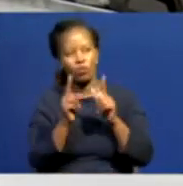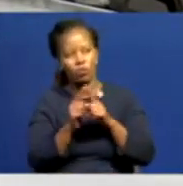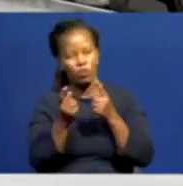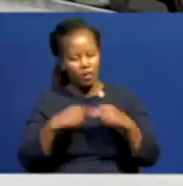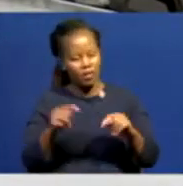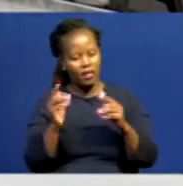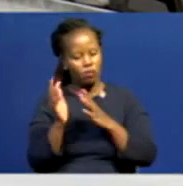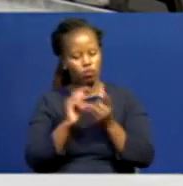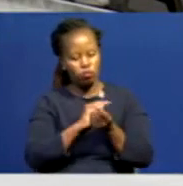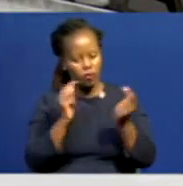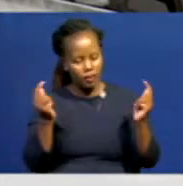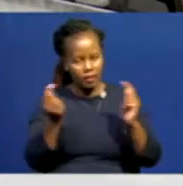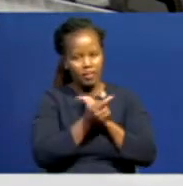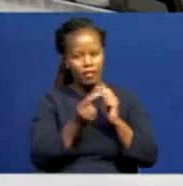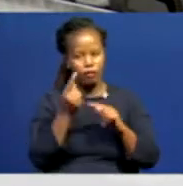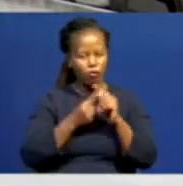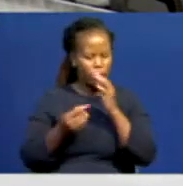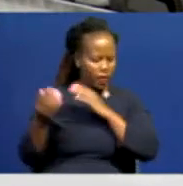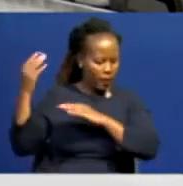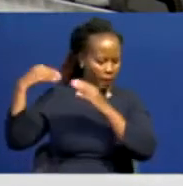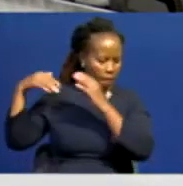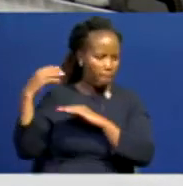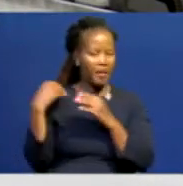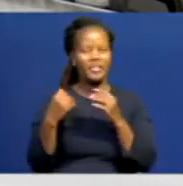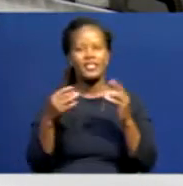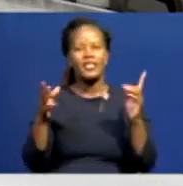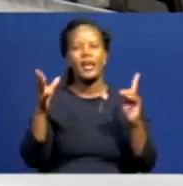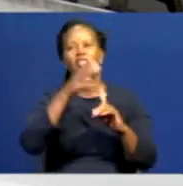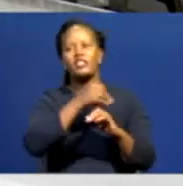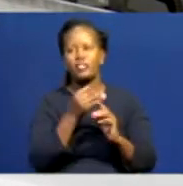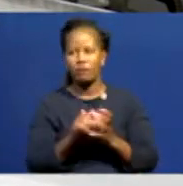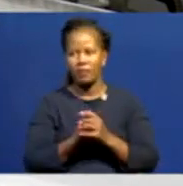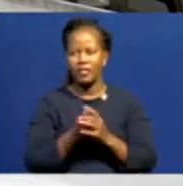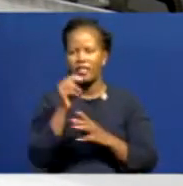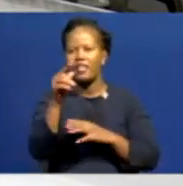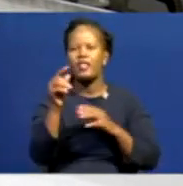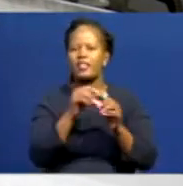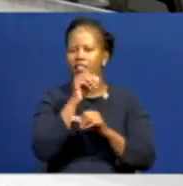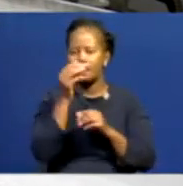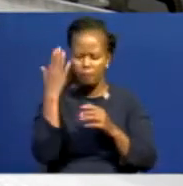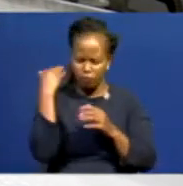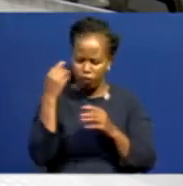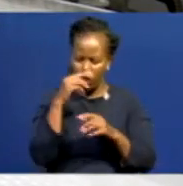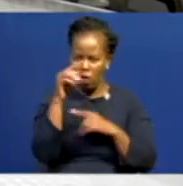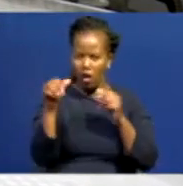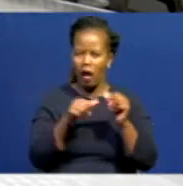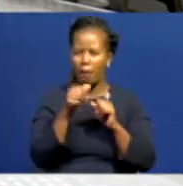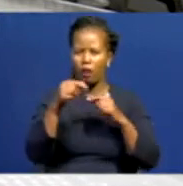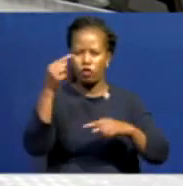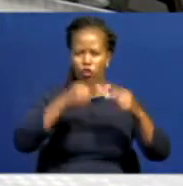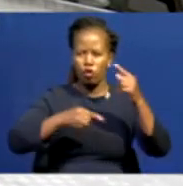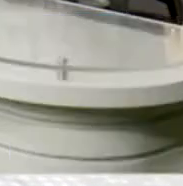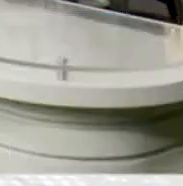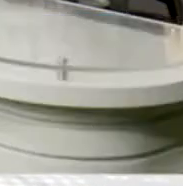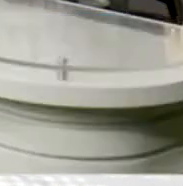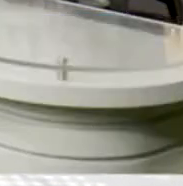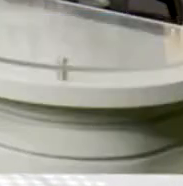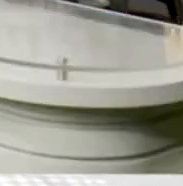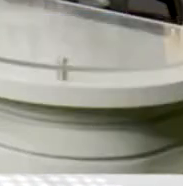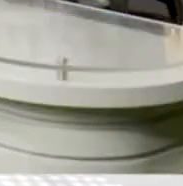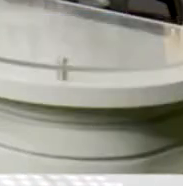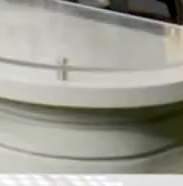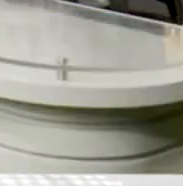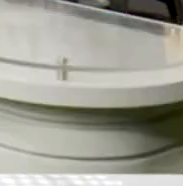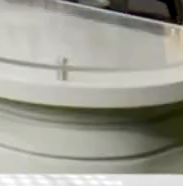over their past glories or something like that. It's but not, it's it wasn't about football, competition. Right? Yeah, it wasn't about competition. But right now you're there on merit, and